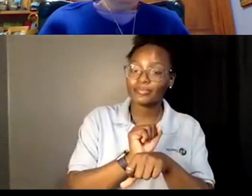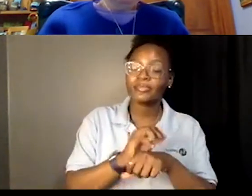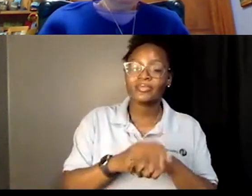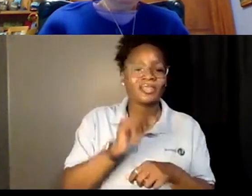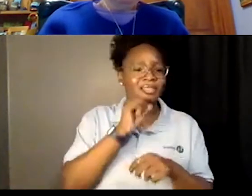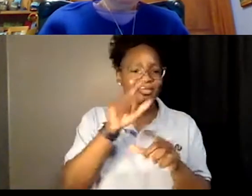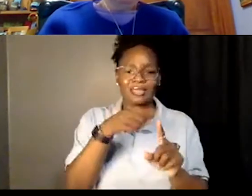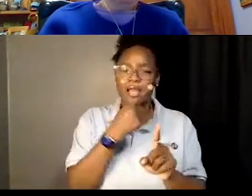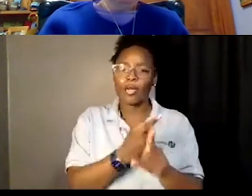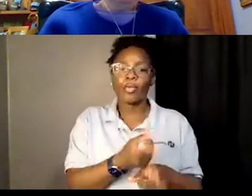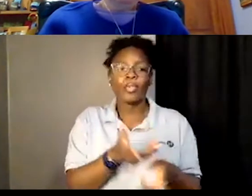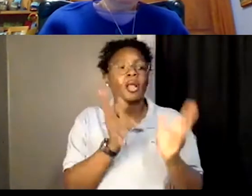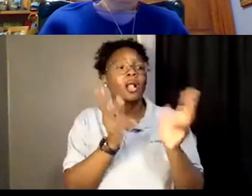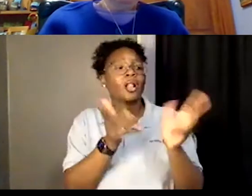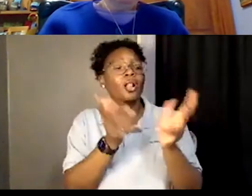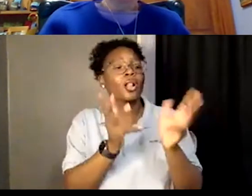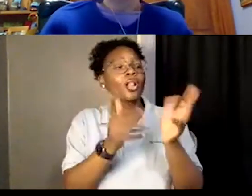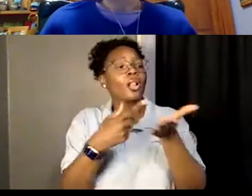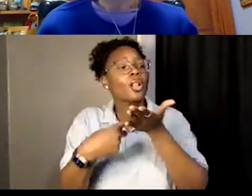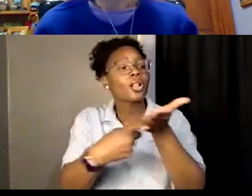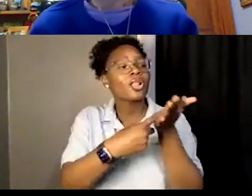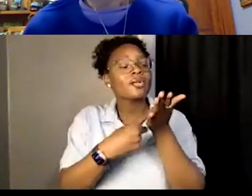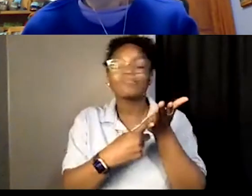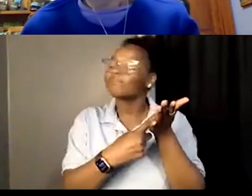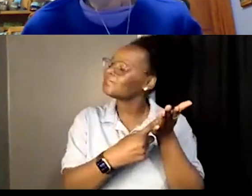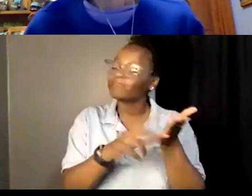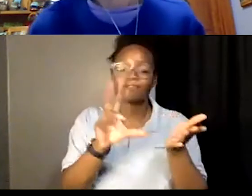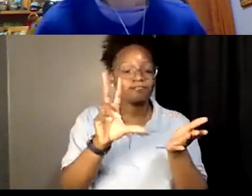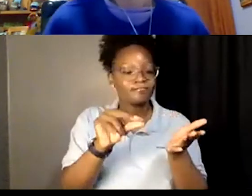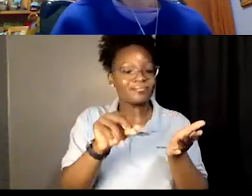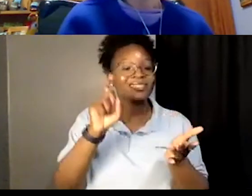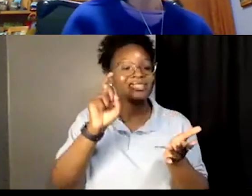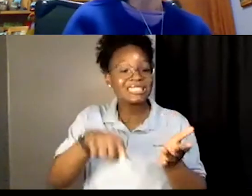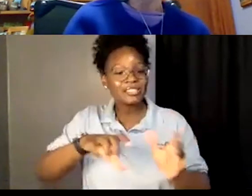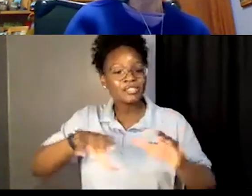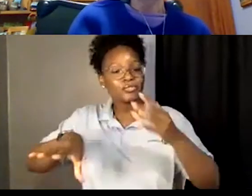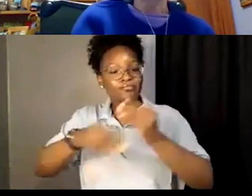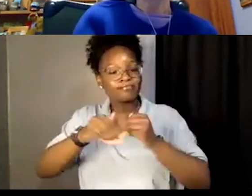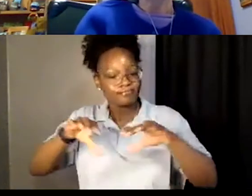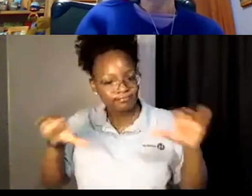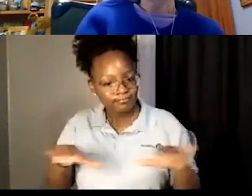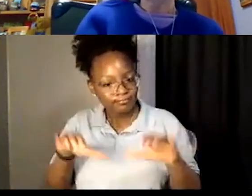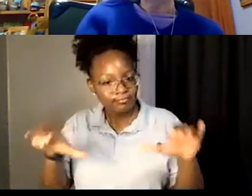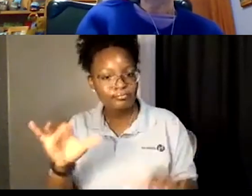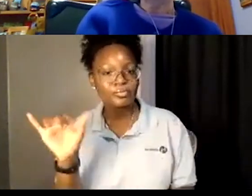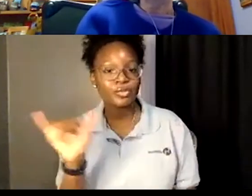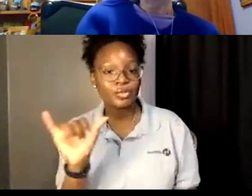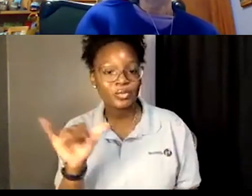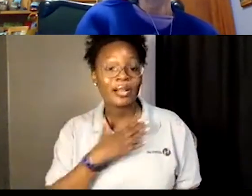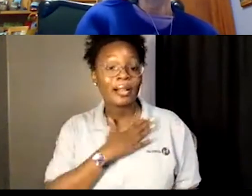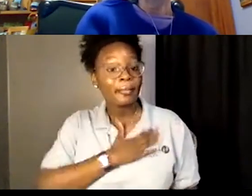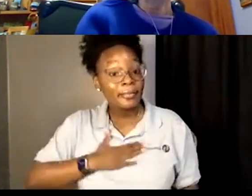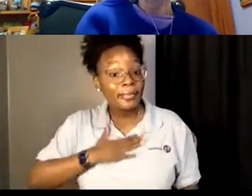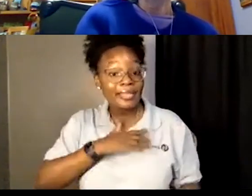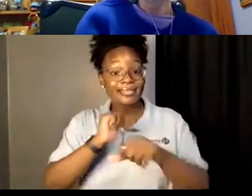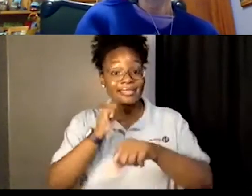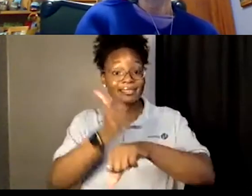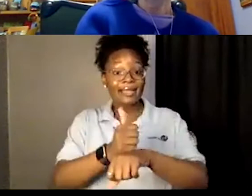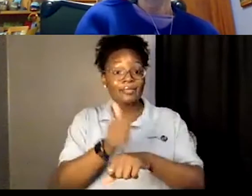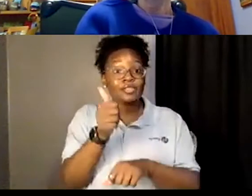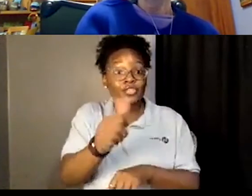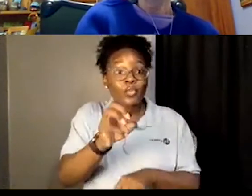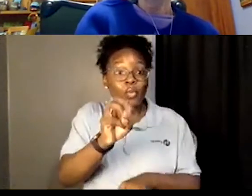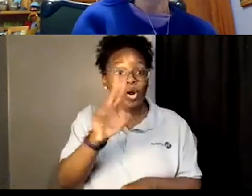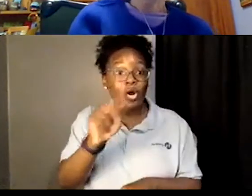just about talking, it's about doing something. And we want to invite you to host your own screening, start a conversation in your